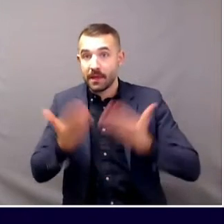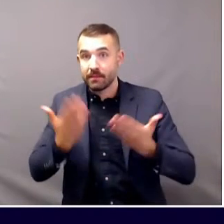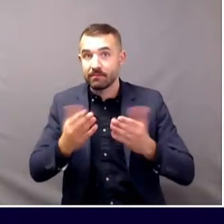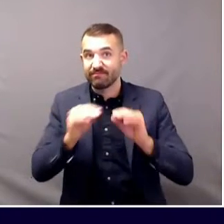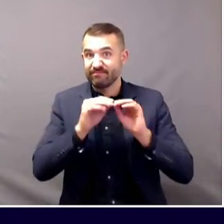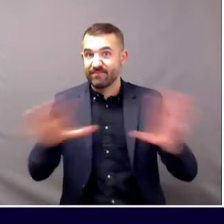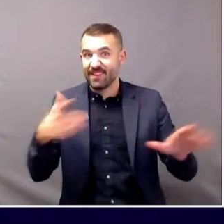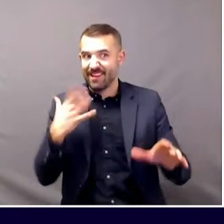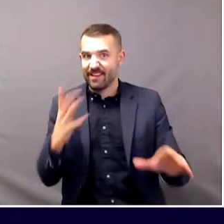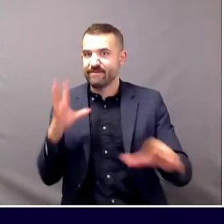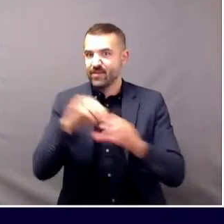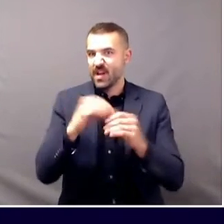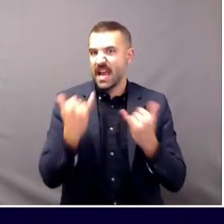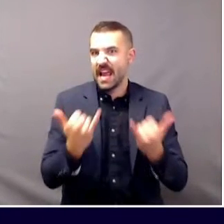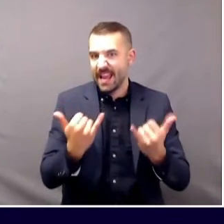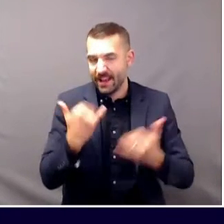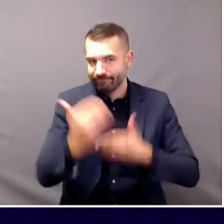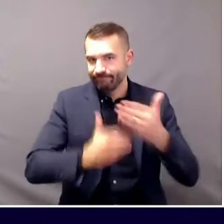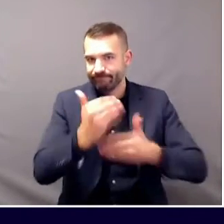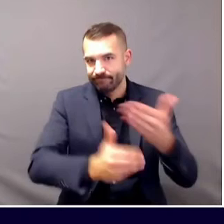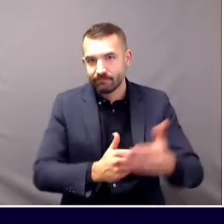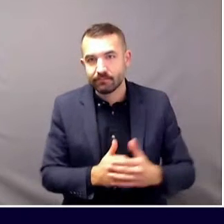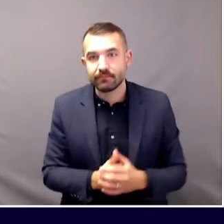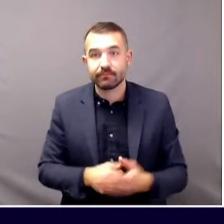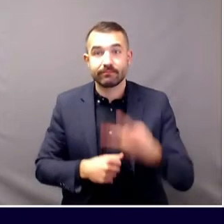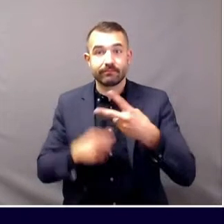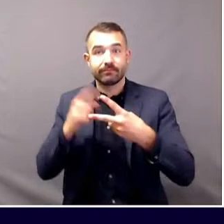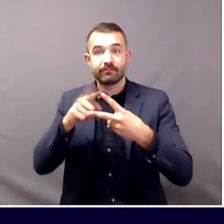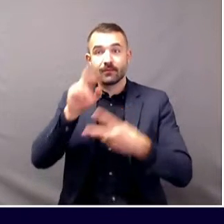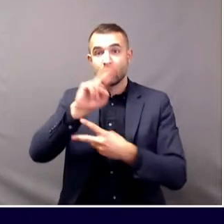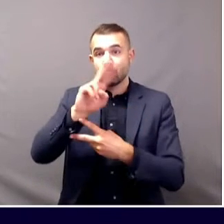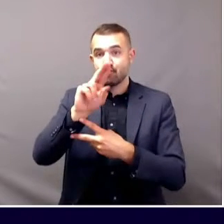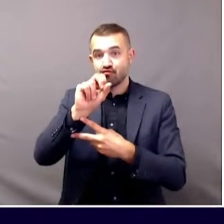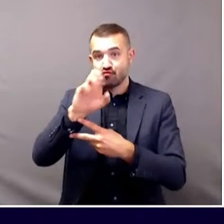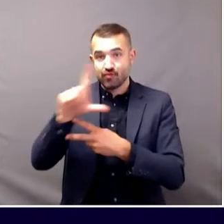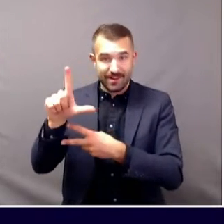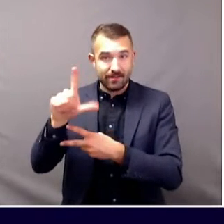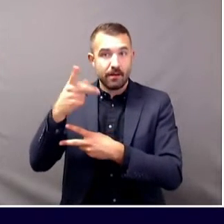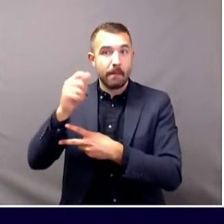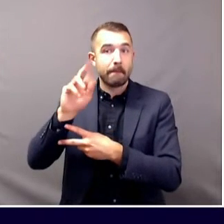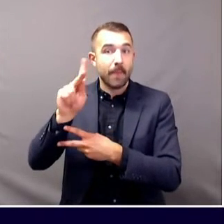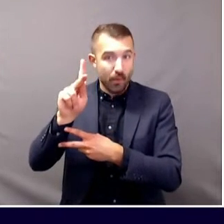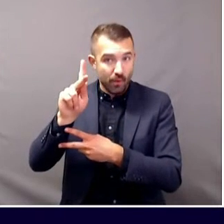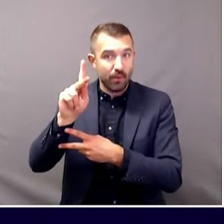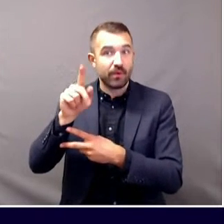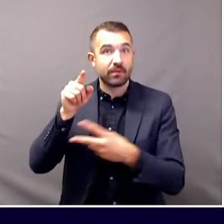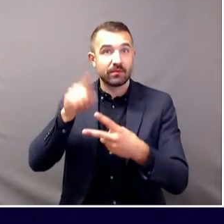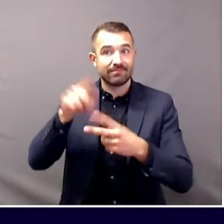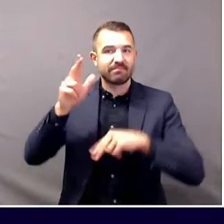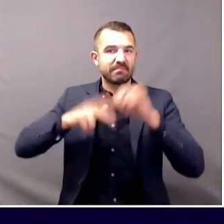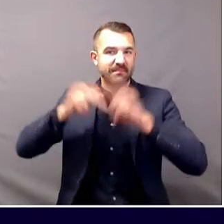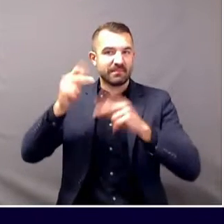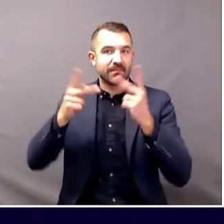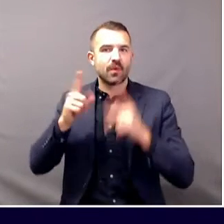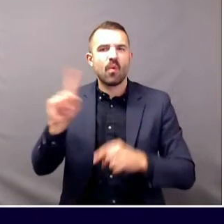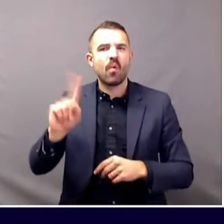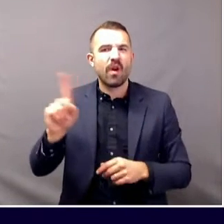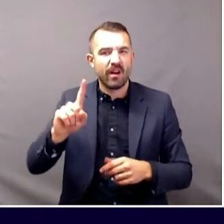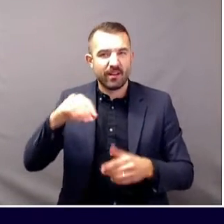is to provide an update on the outbreak at the Russell Park facility in Lewiston. As of right now, there are a total